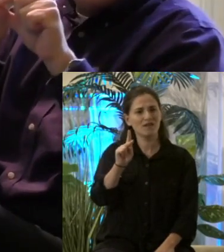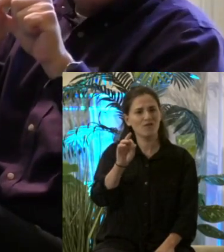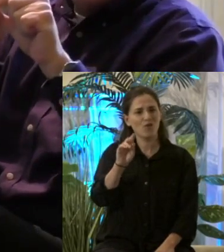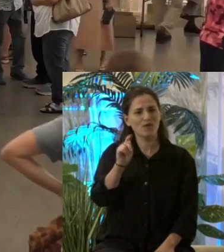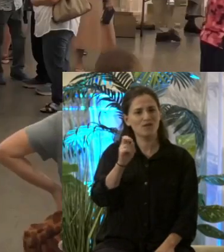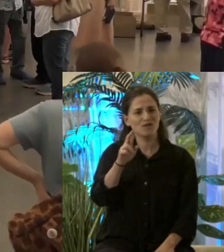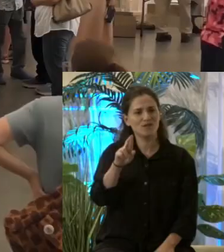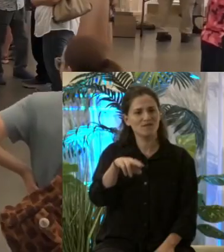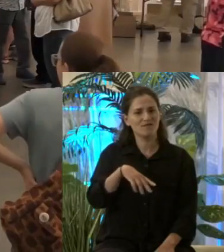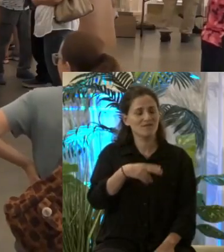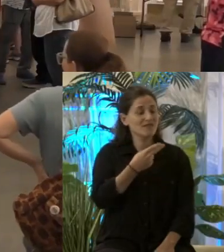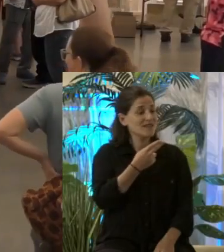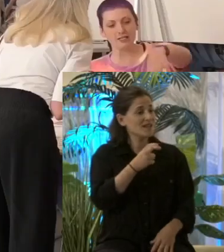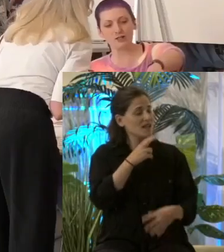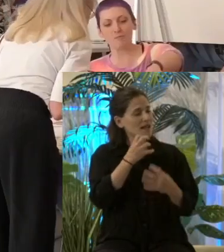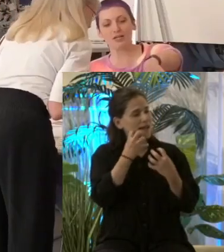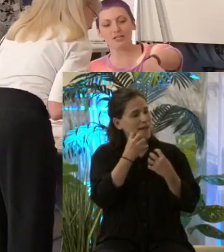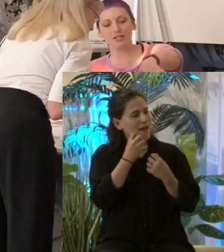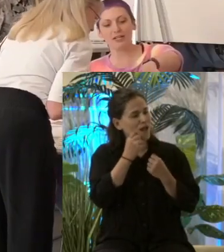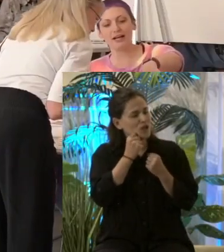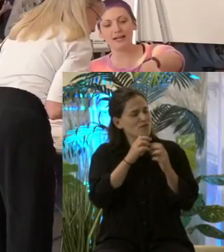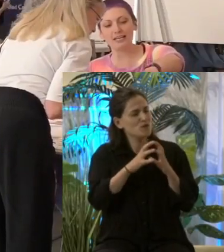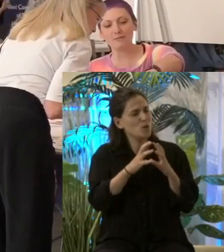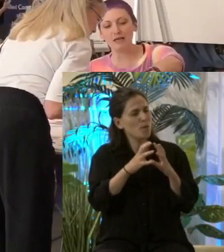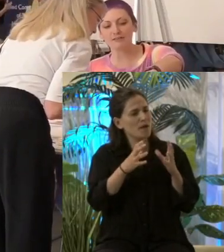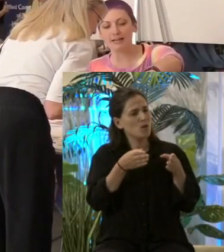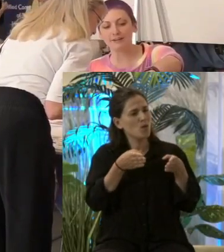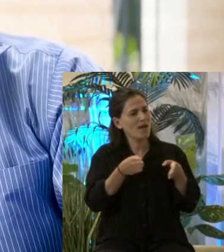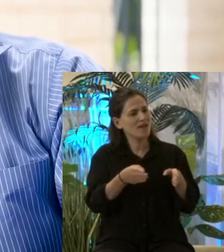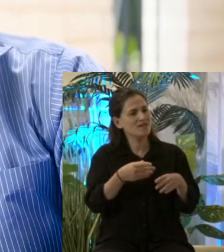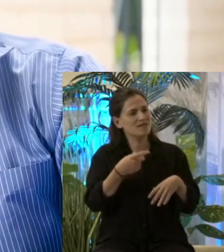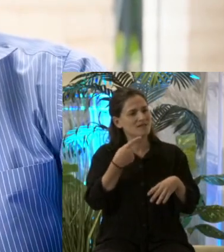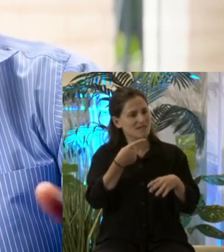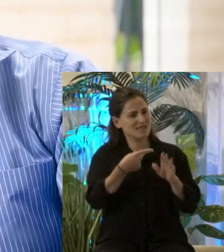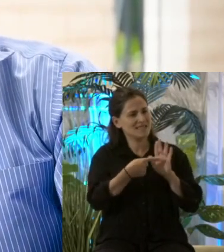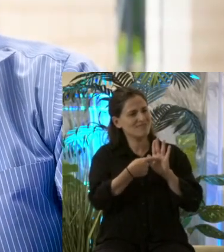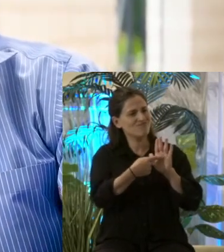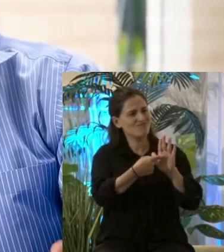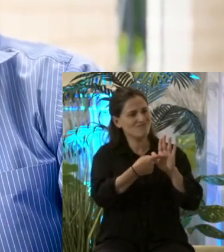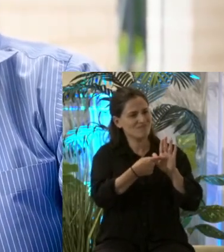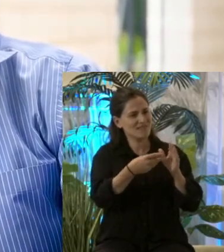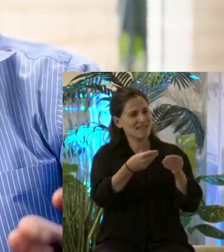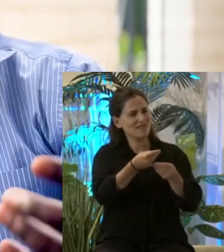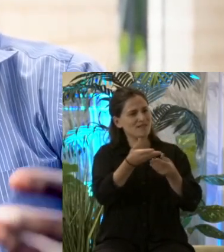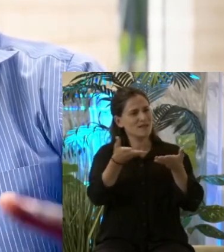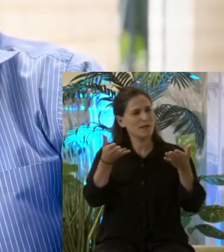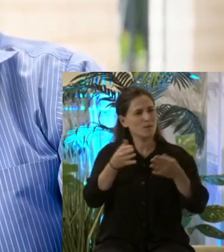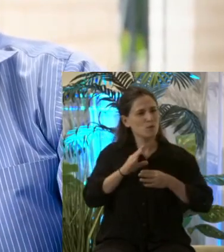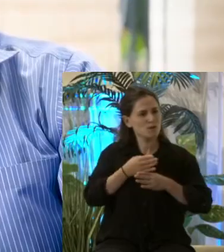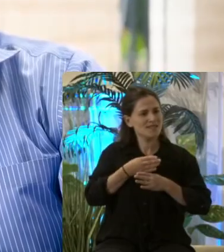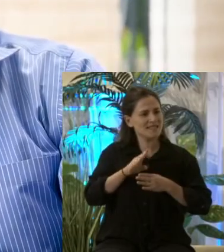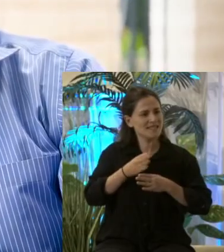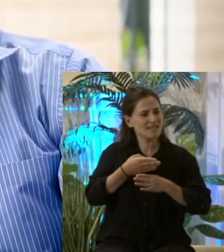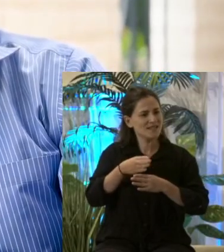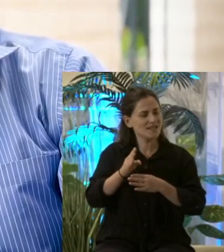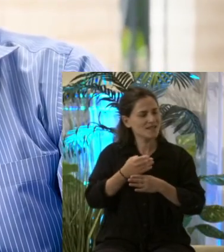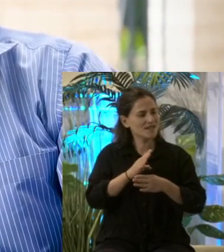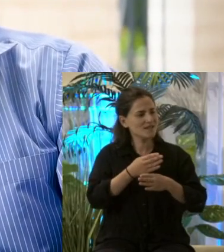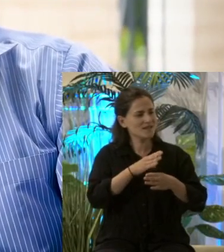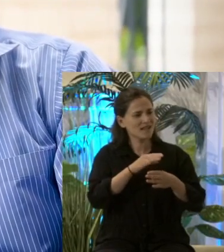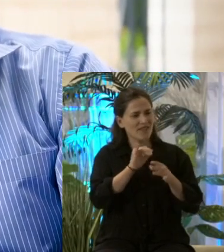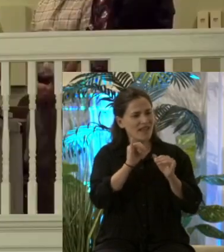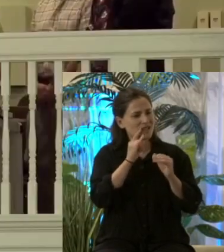cared for souls in so many ways, and it just transcends the music ministry. The pastoral care work that you do has